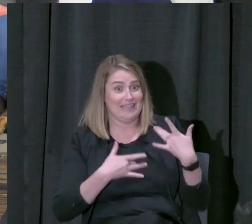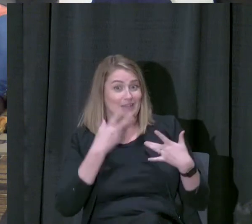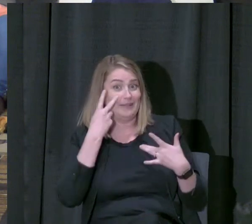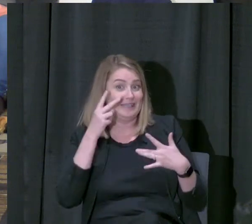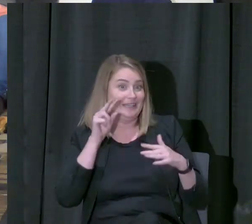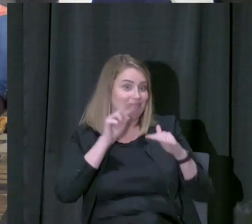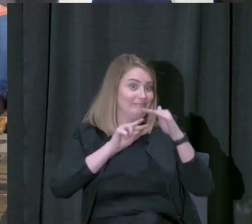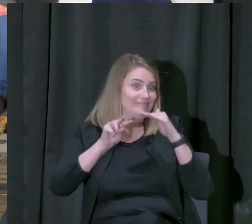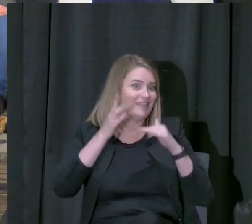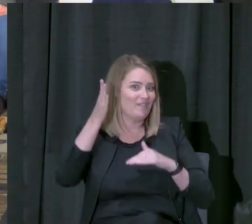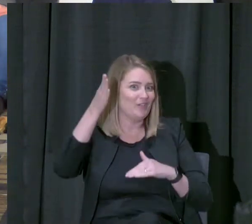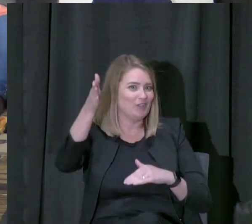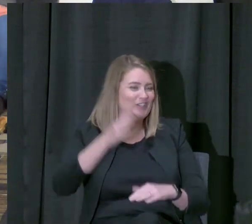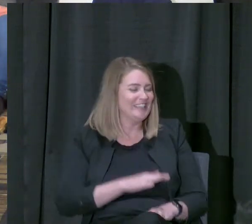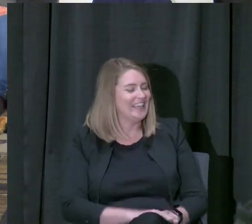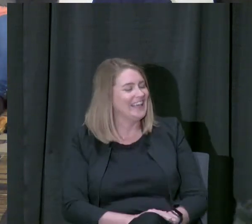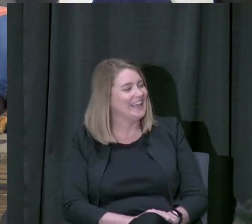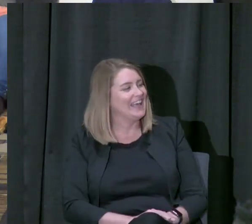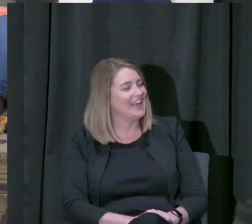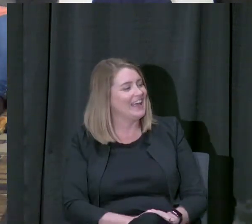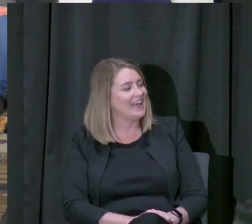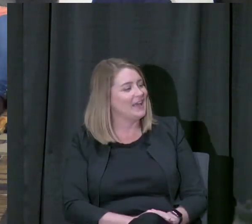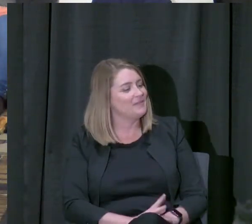future holds. I